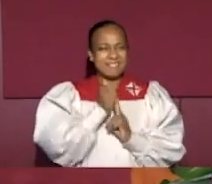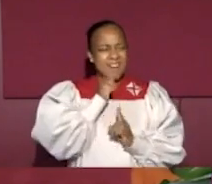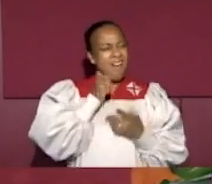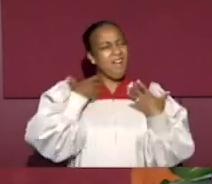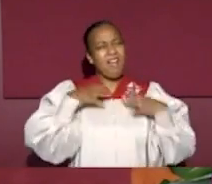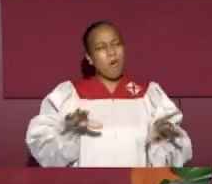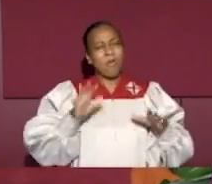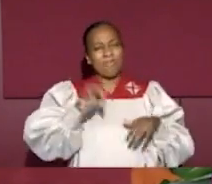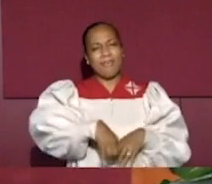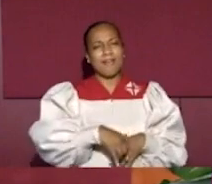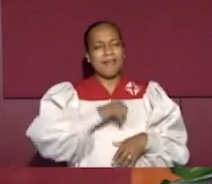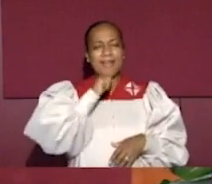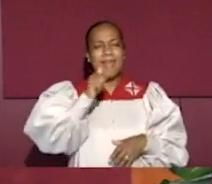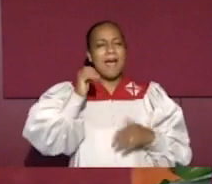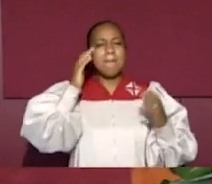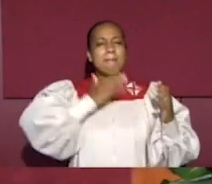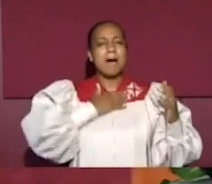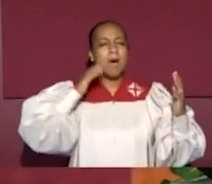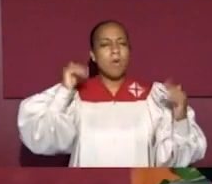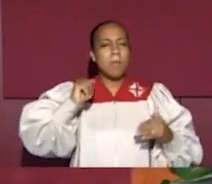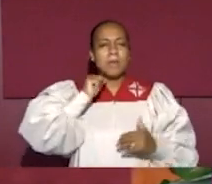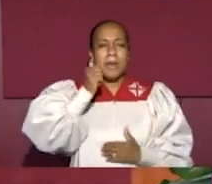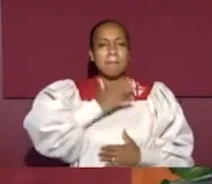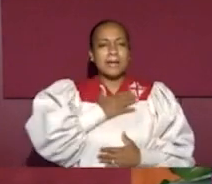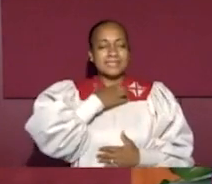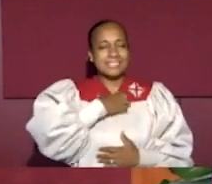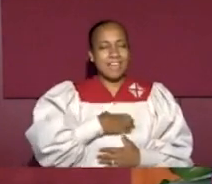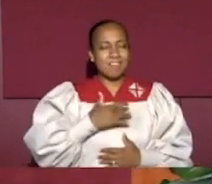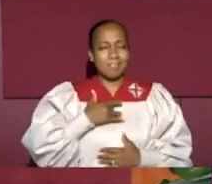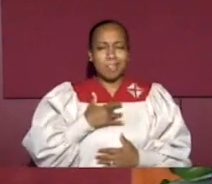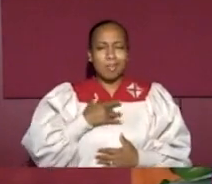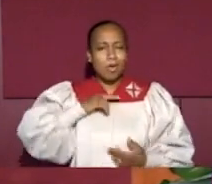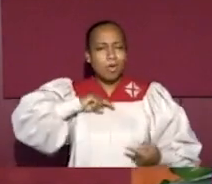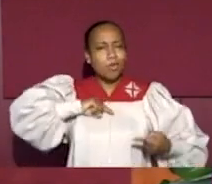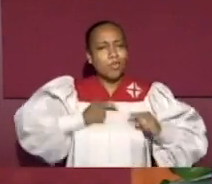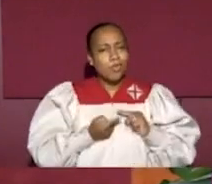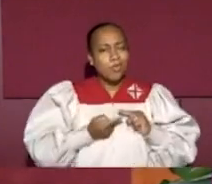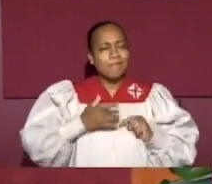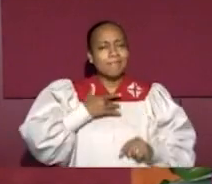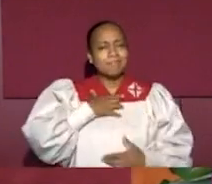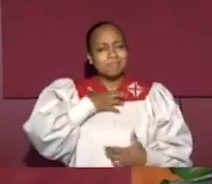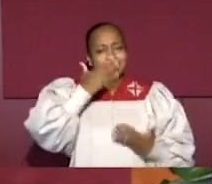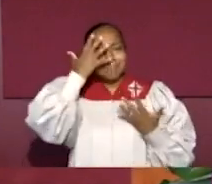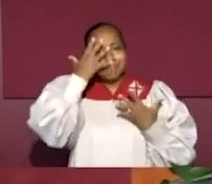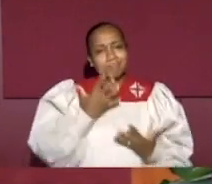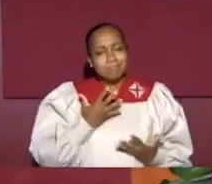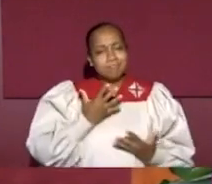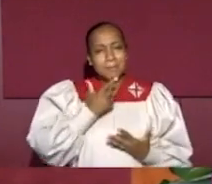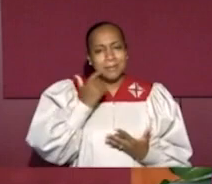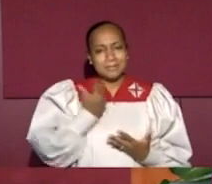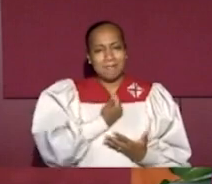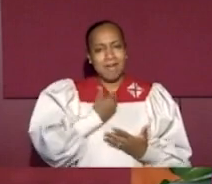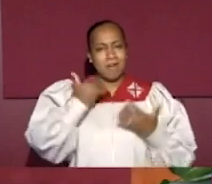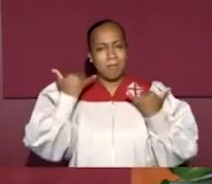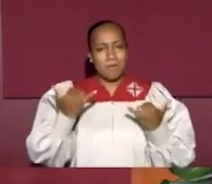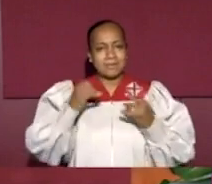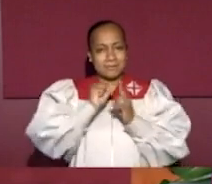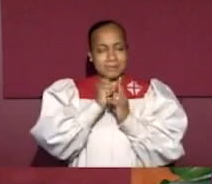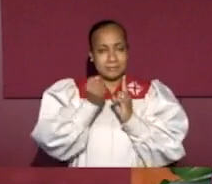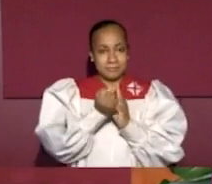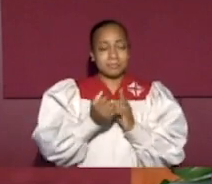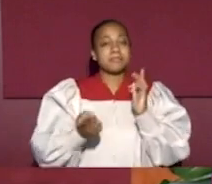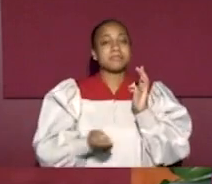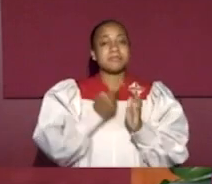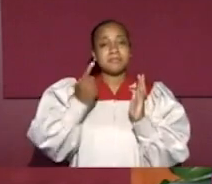hoped, wasn't what we would desire. And as a result, we feel hurt. We feel sadness because of our present state. And sometimes